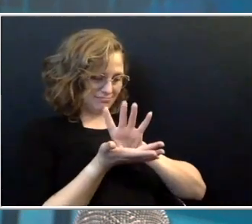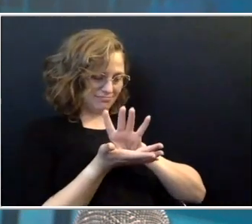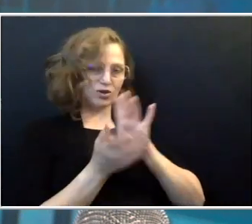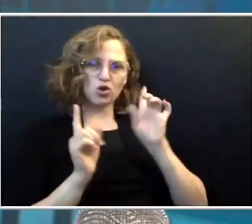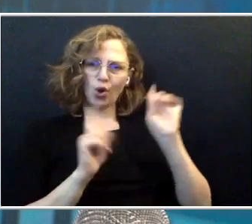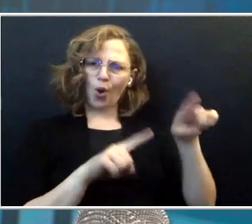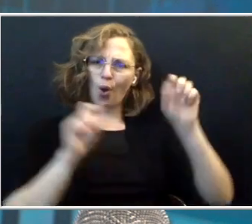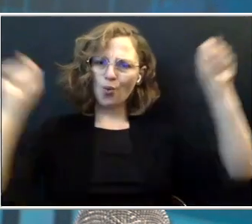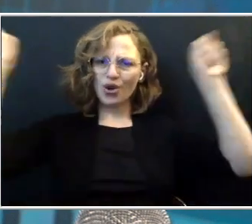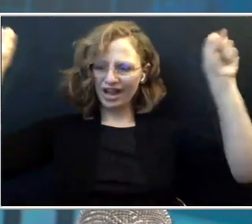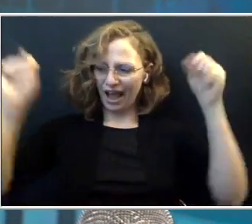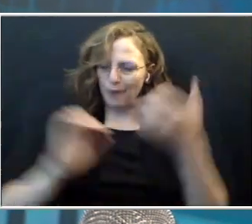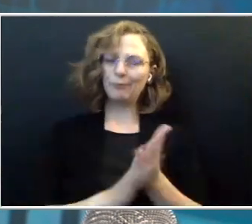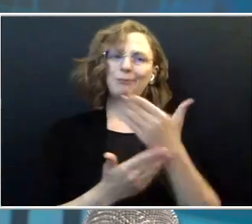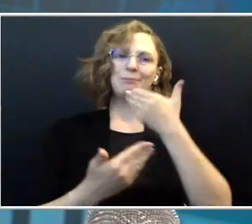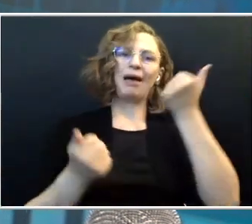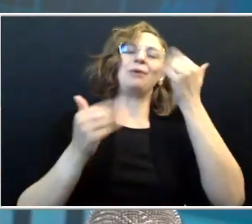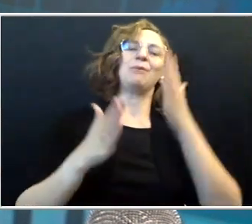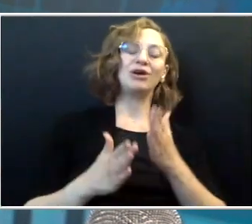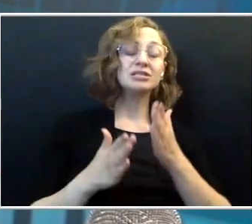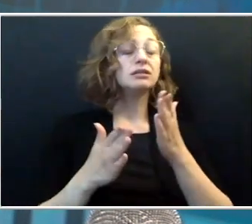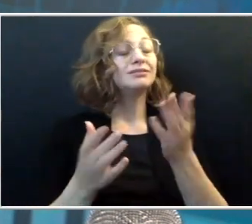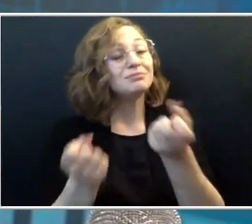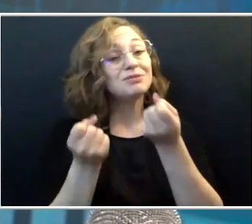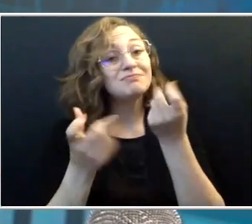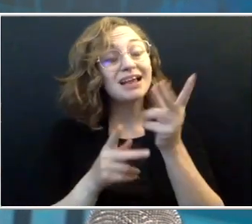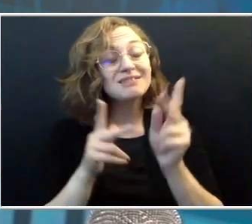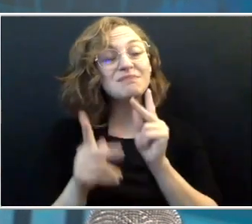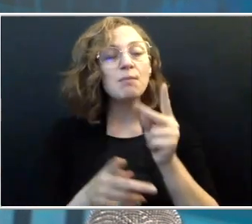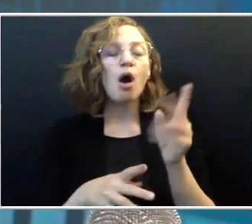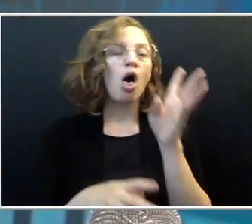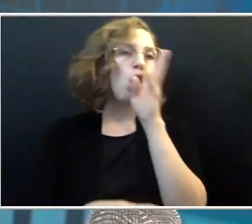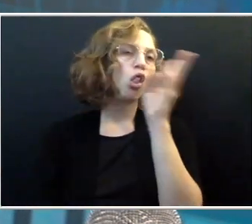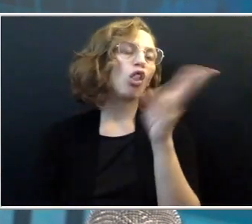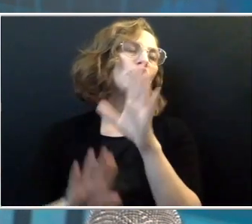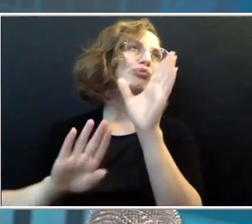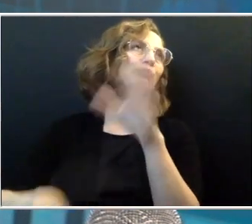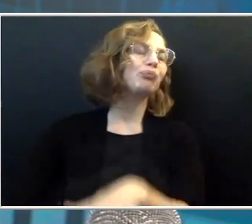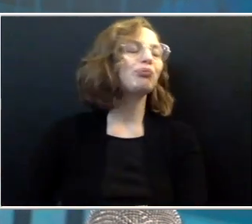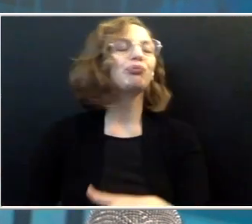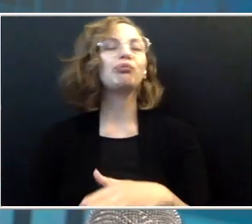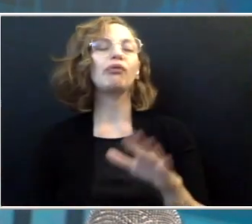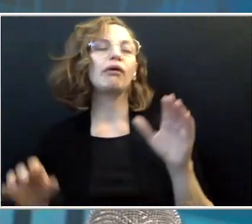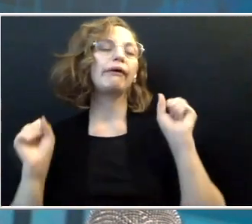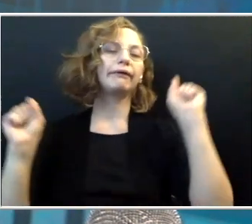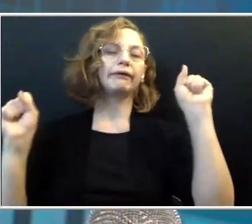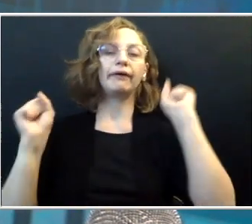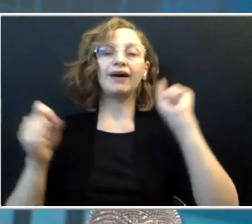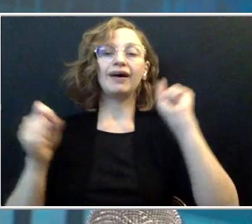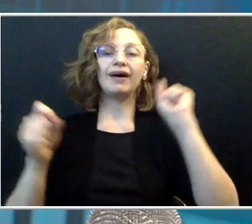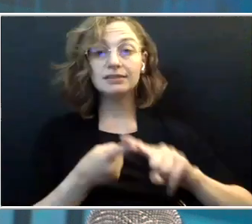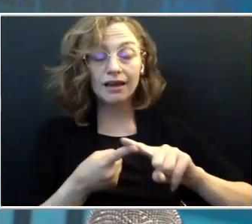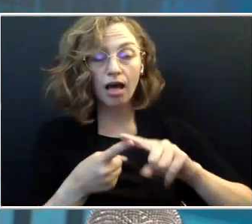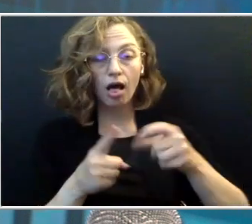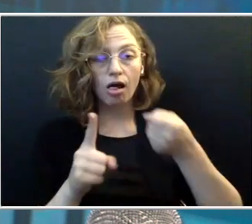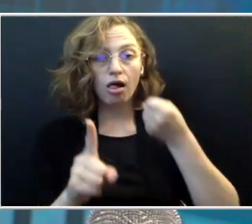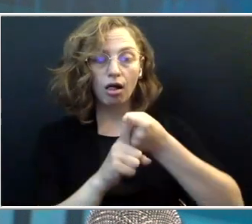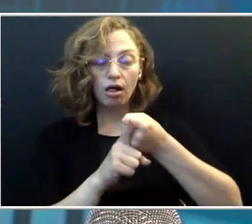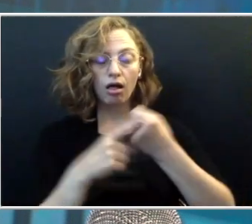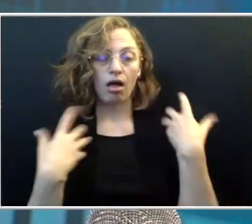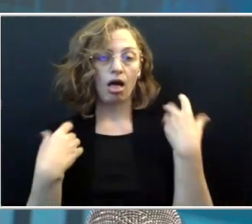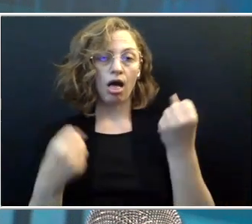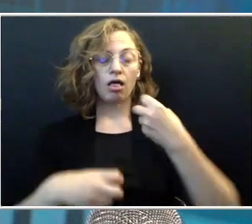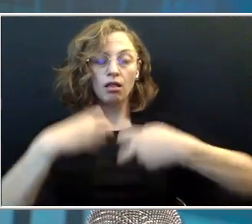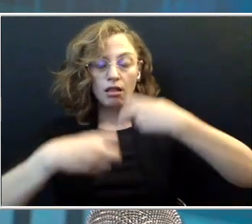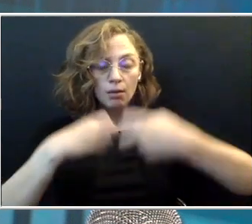who neglect physical activity until a health problem motivates them to get moving. Better, do it prior to that.